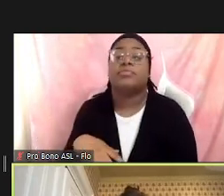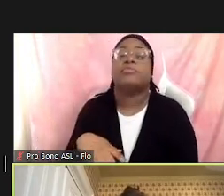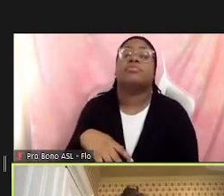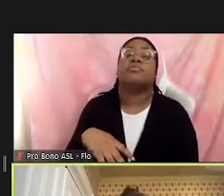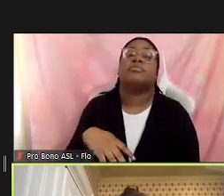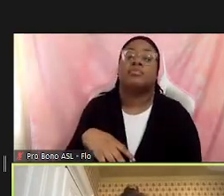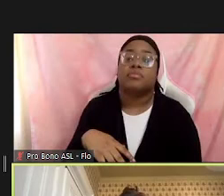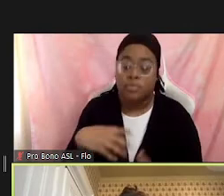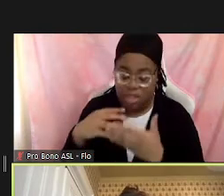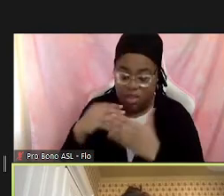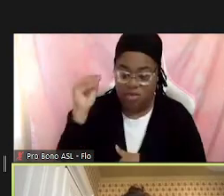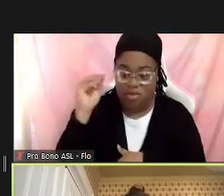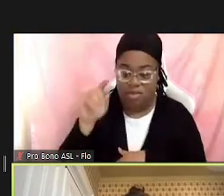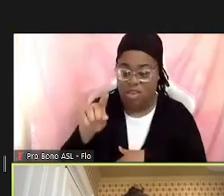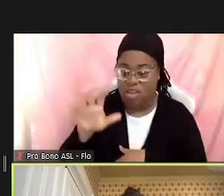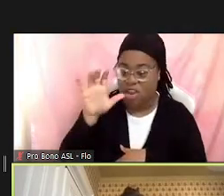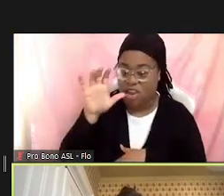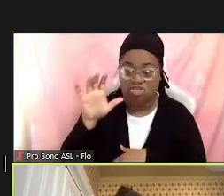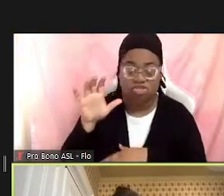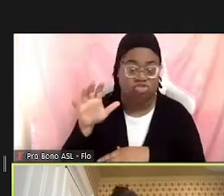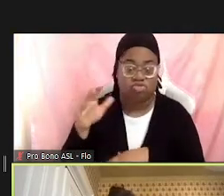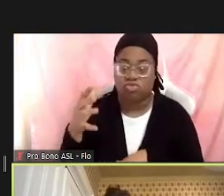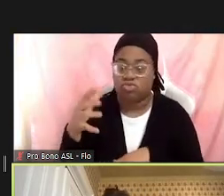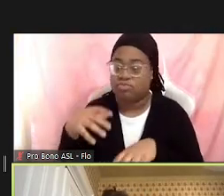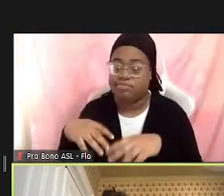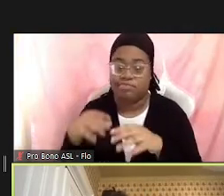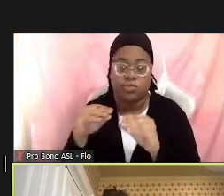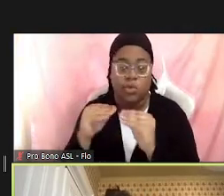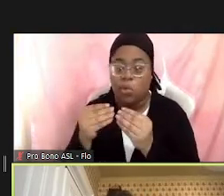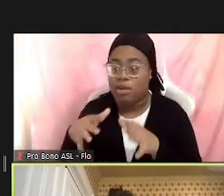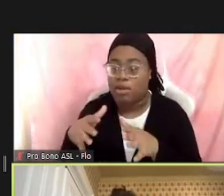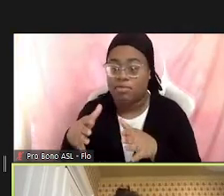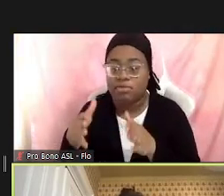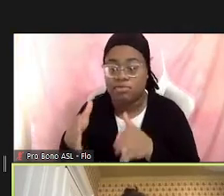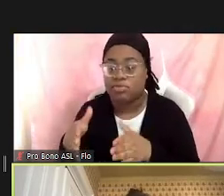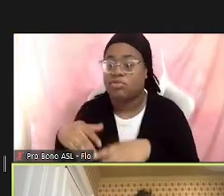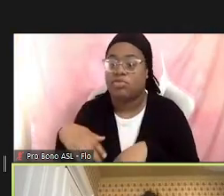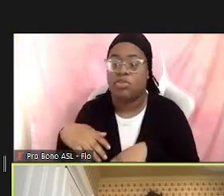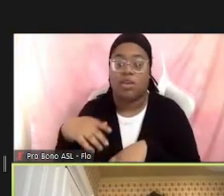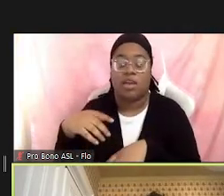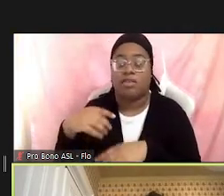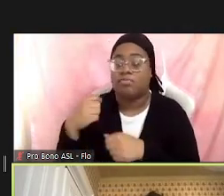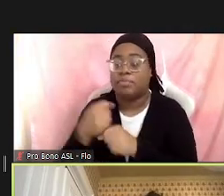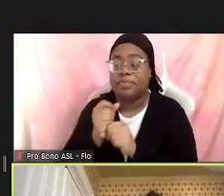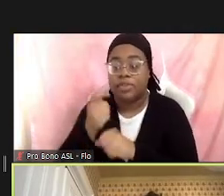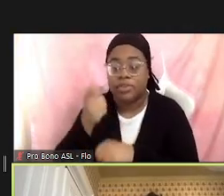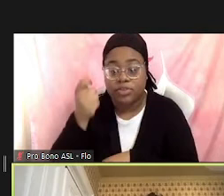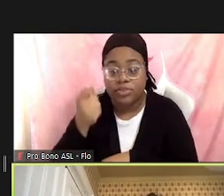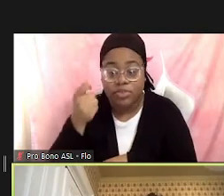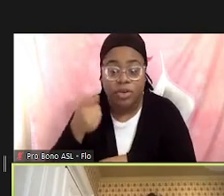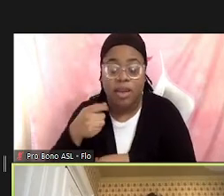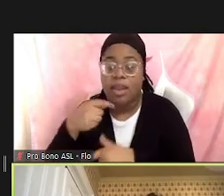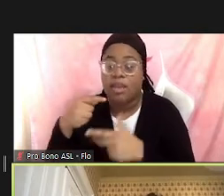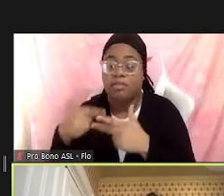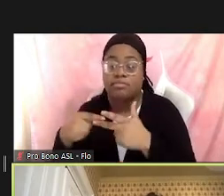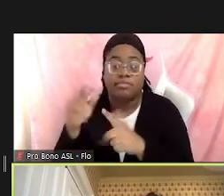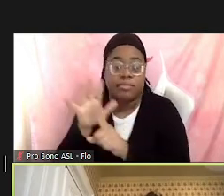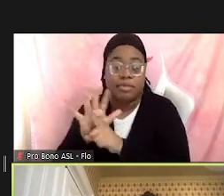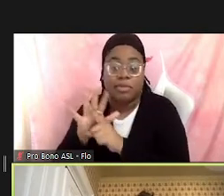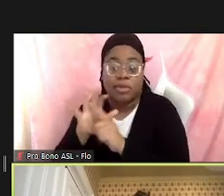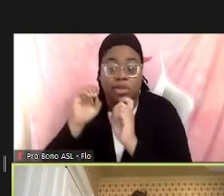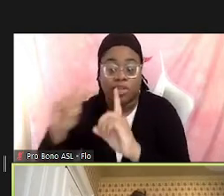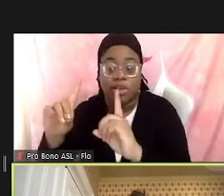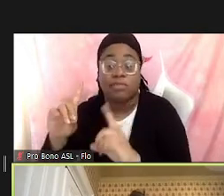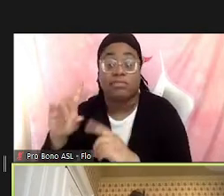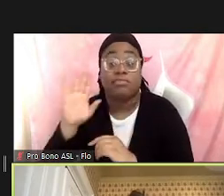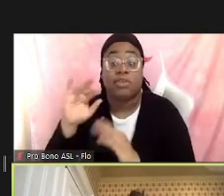heard from more than 100 organizers, grant makers, artists, popular educators, that our role